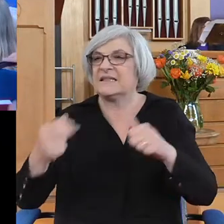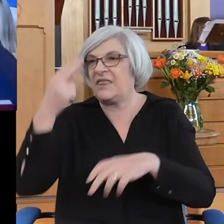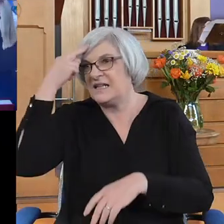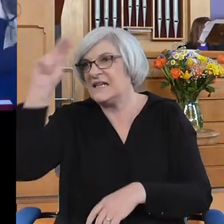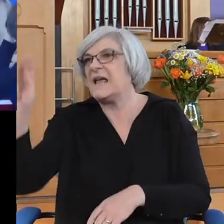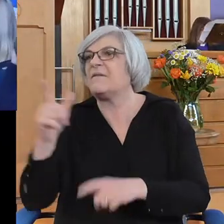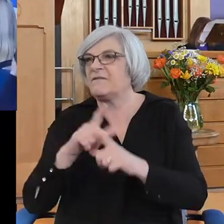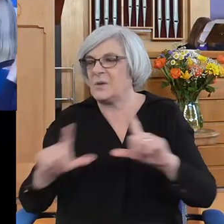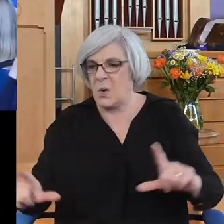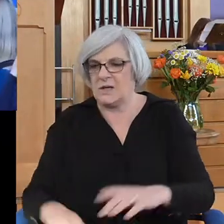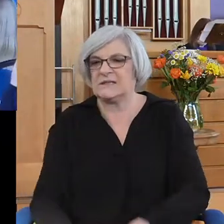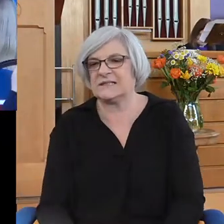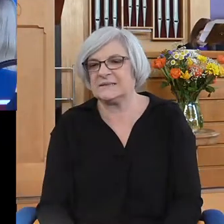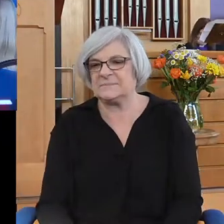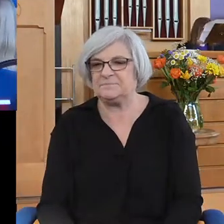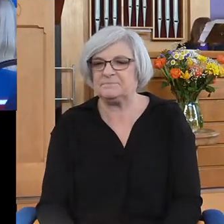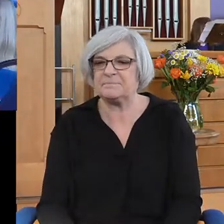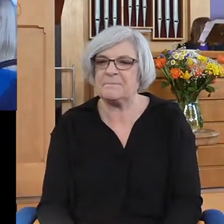Be the name of the Lord.